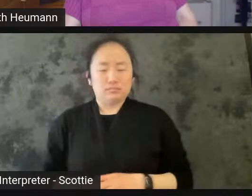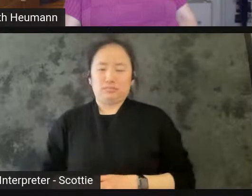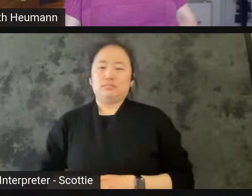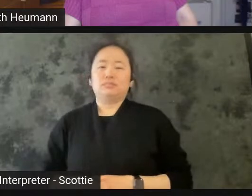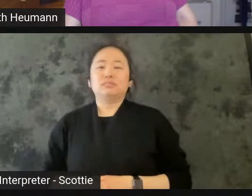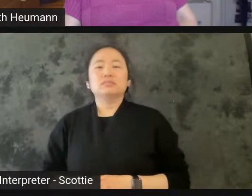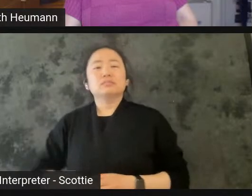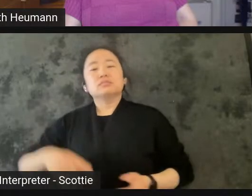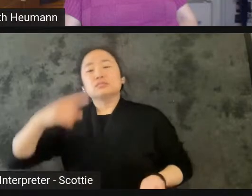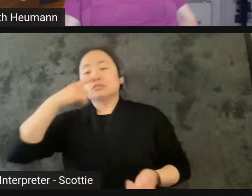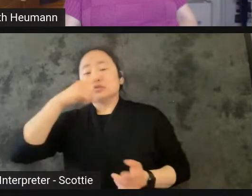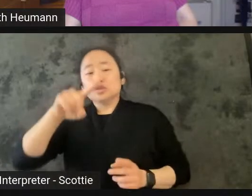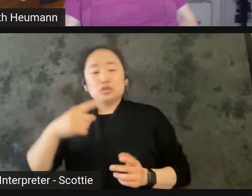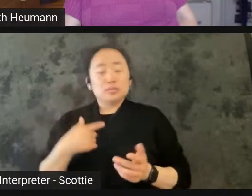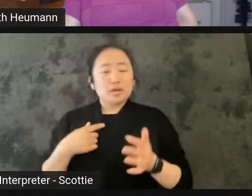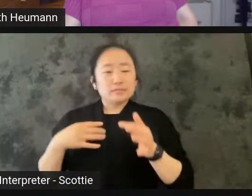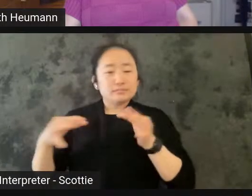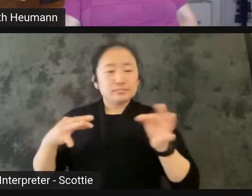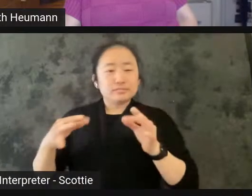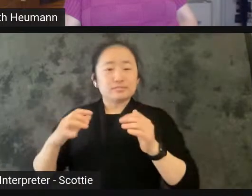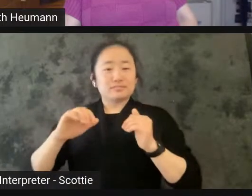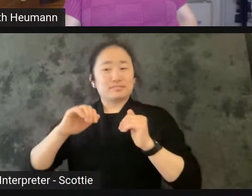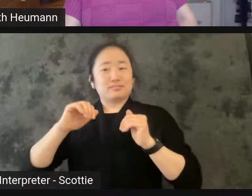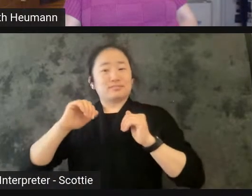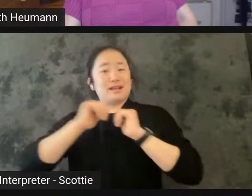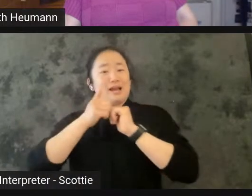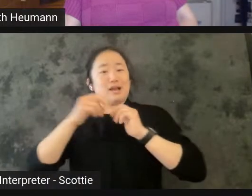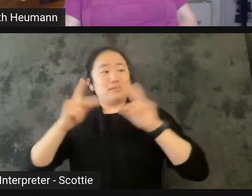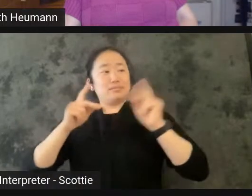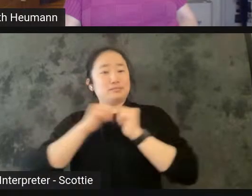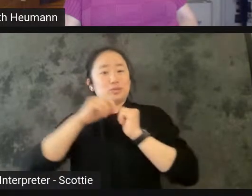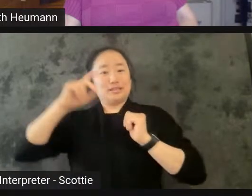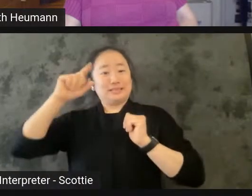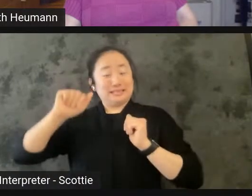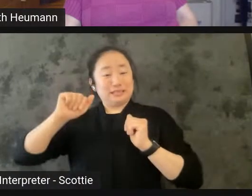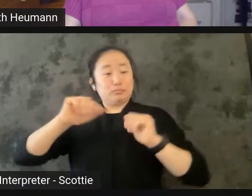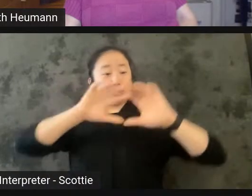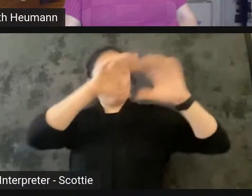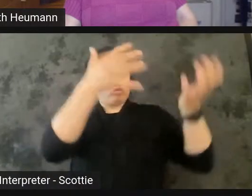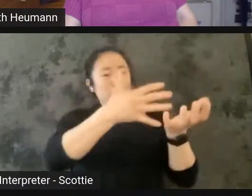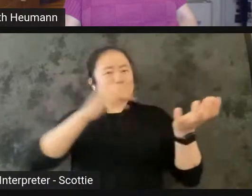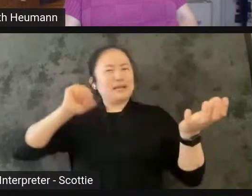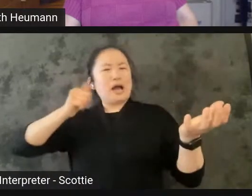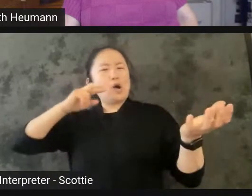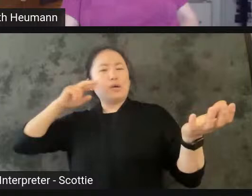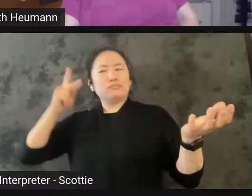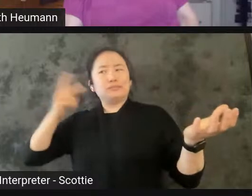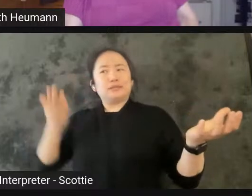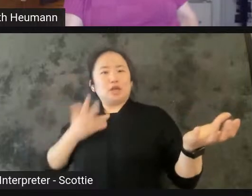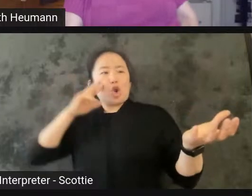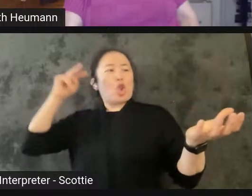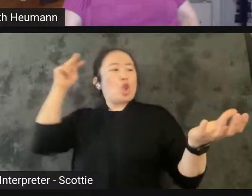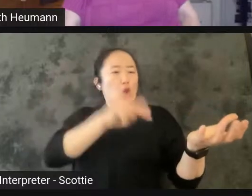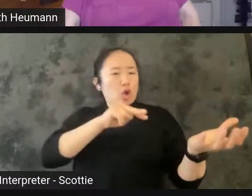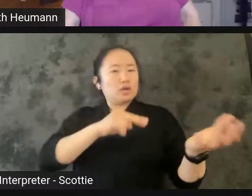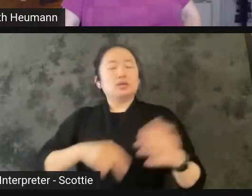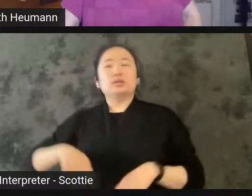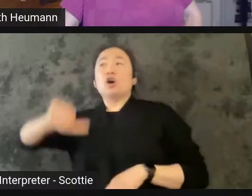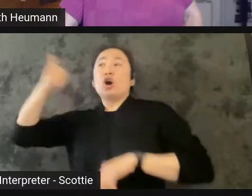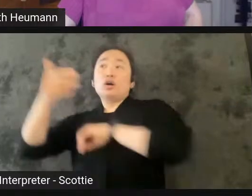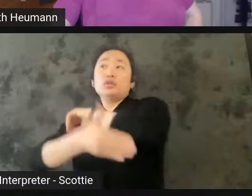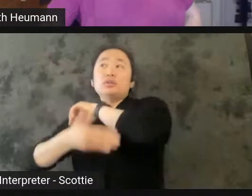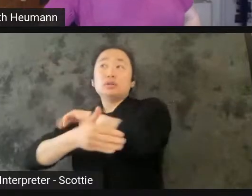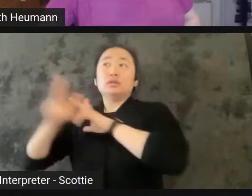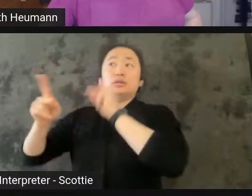our country and beyond in other countries? You've had lots of international work, and what the implications